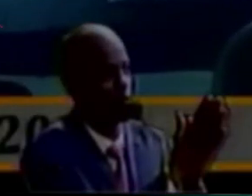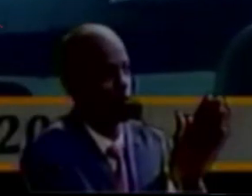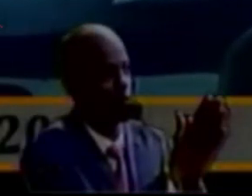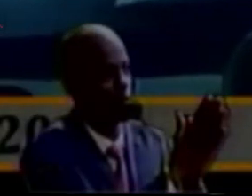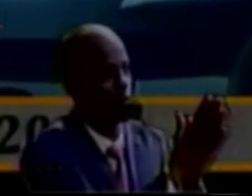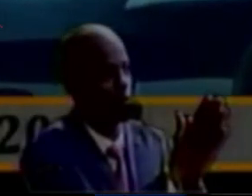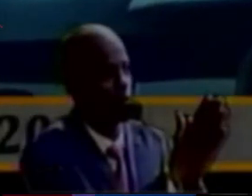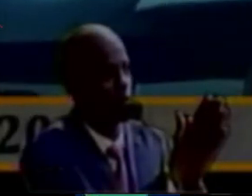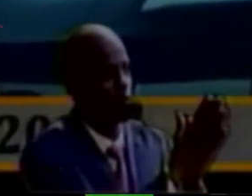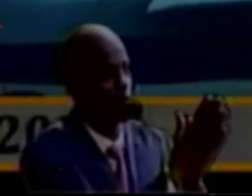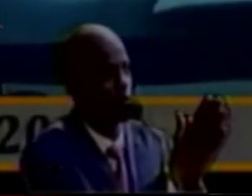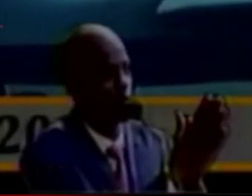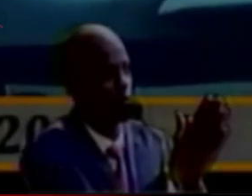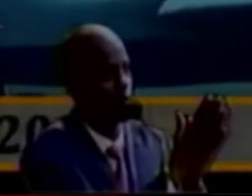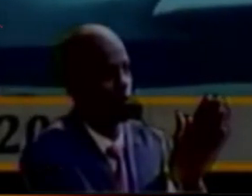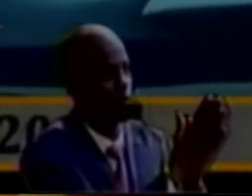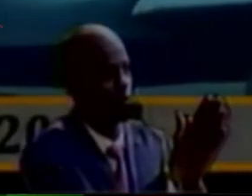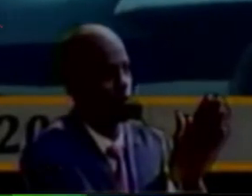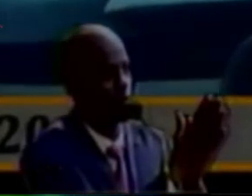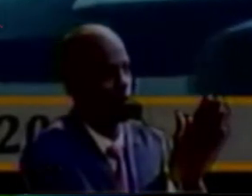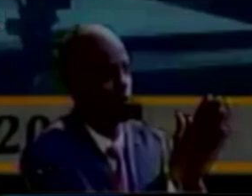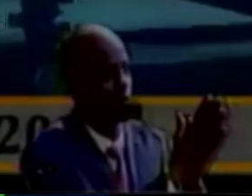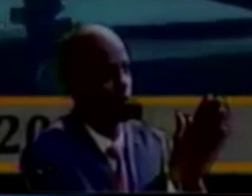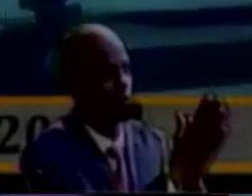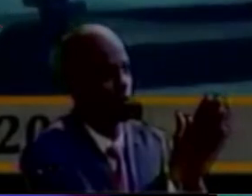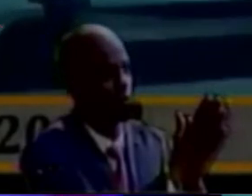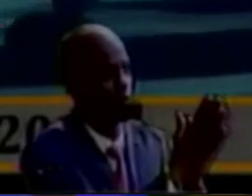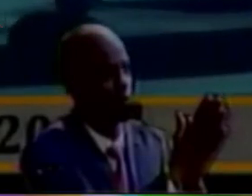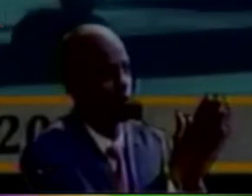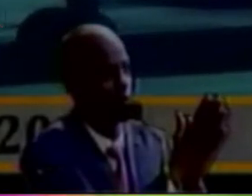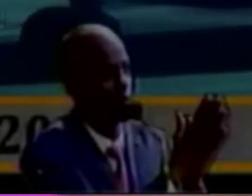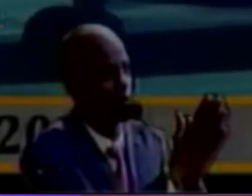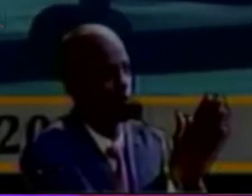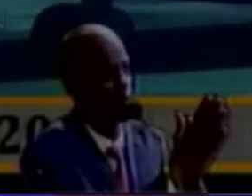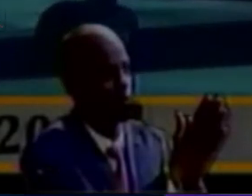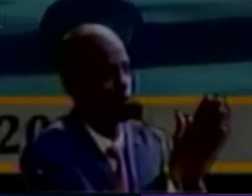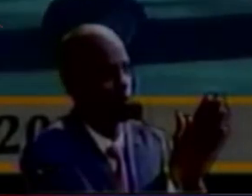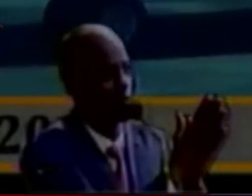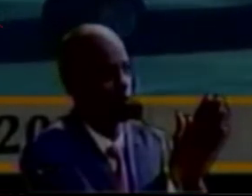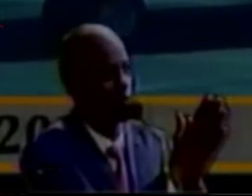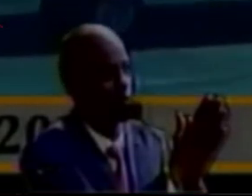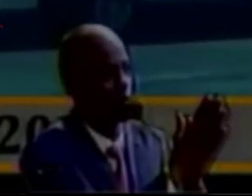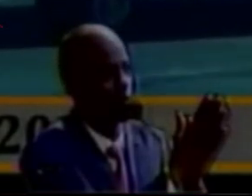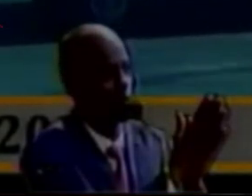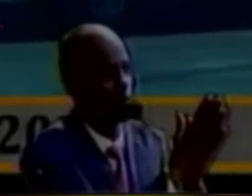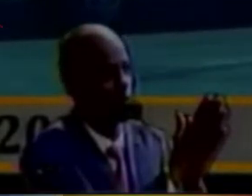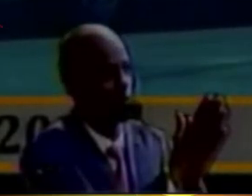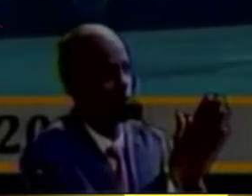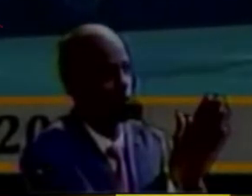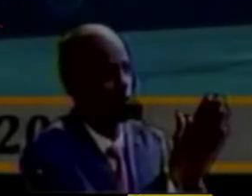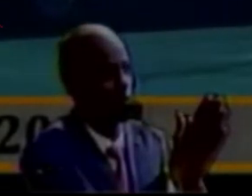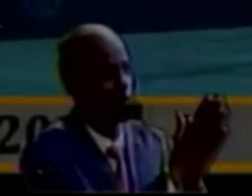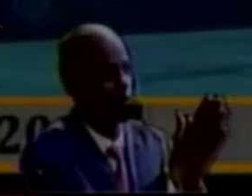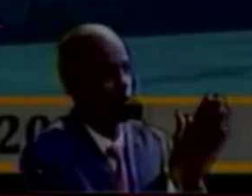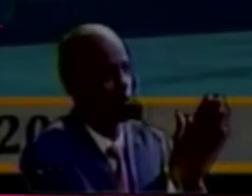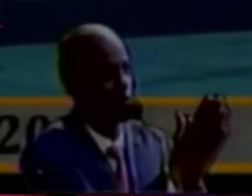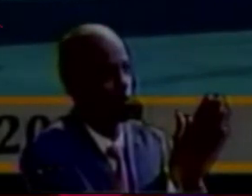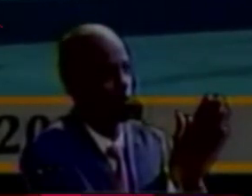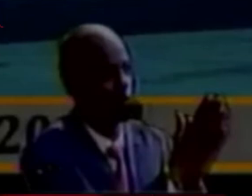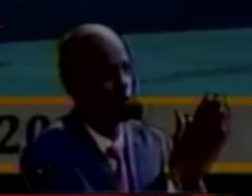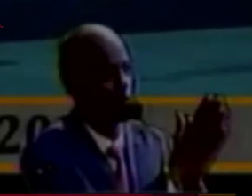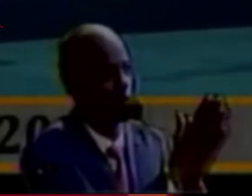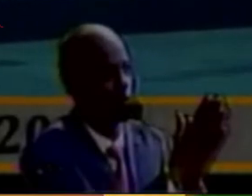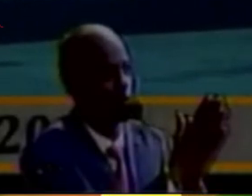so we're just boots on the ground and we're just trying to link up, see where the need is. So you and in accordance with that, we make ourselves available. So